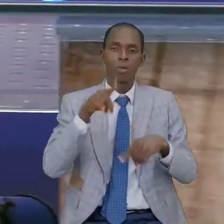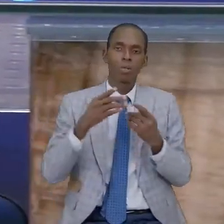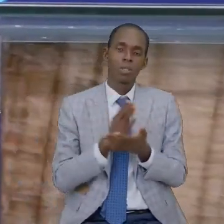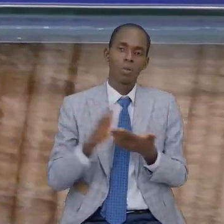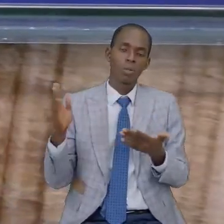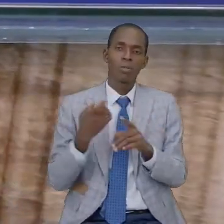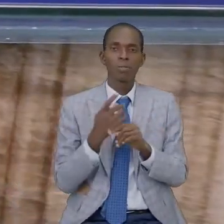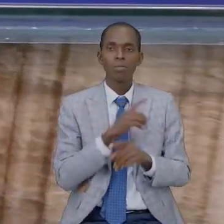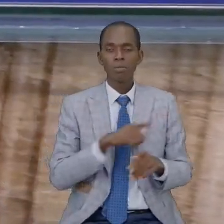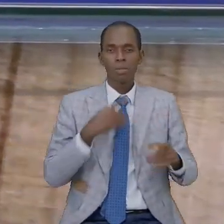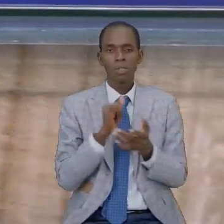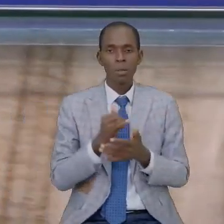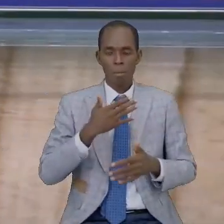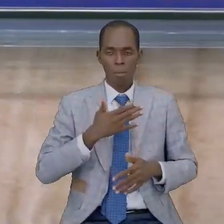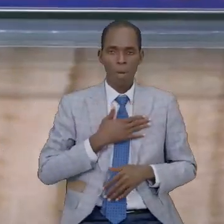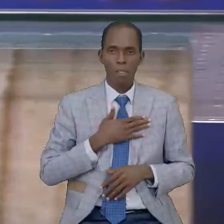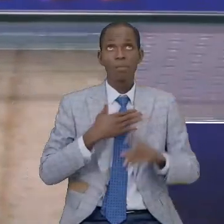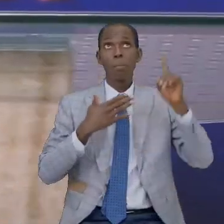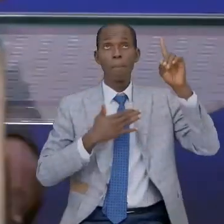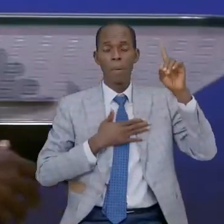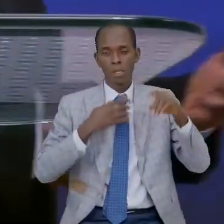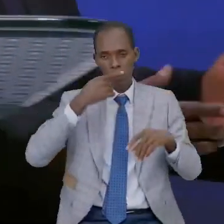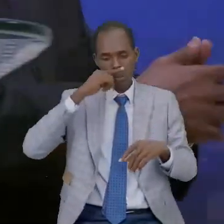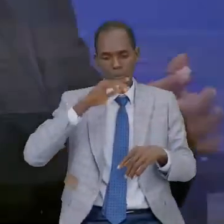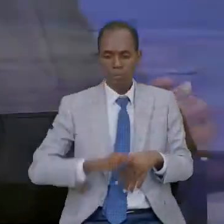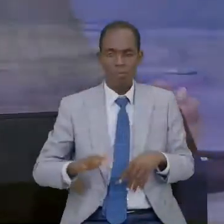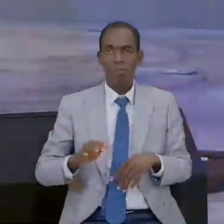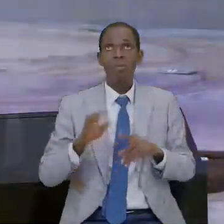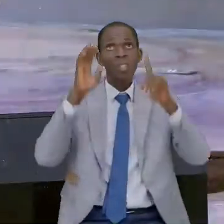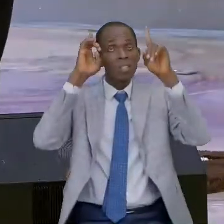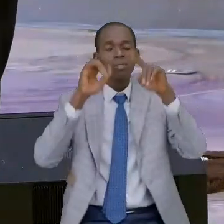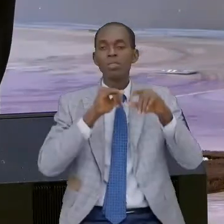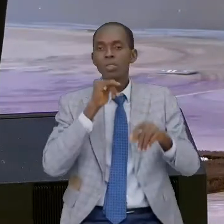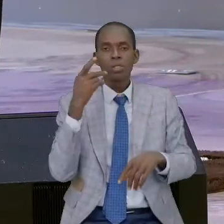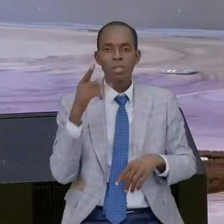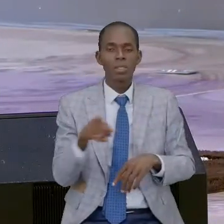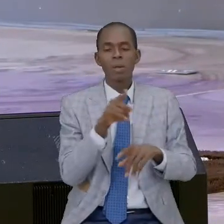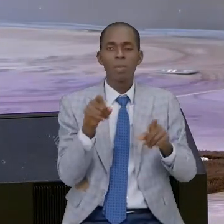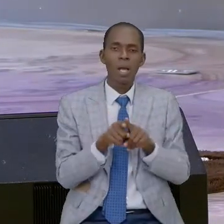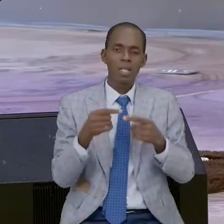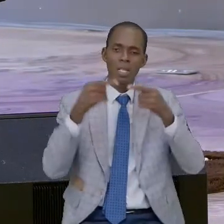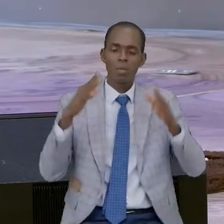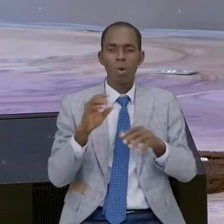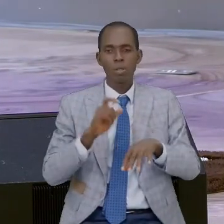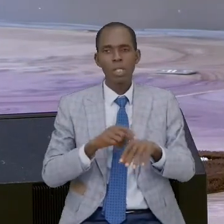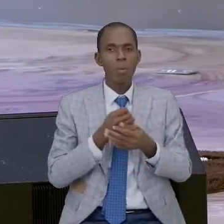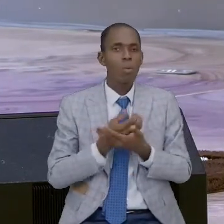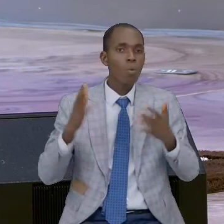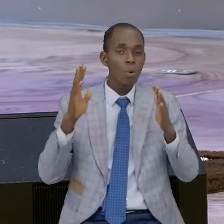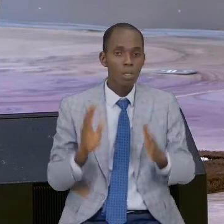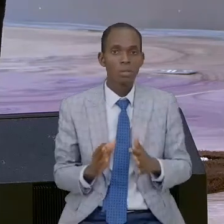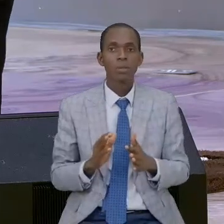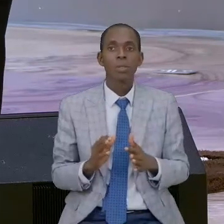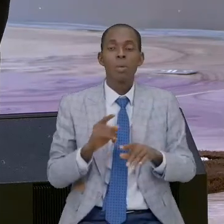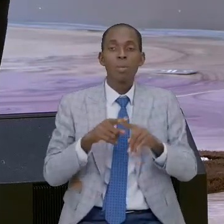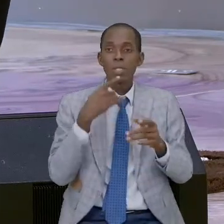from the Lord. It says, my little children, he didn't count them as enemies. He didn't count them as, you know, time wasters. They've wasted his time.